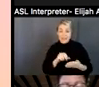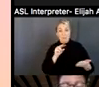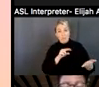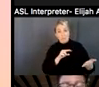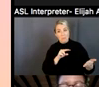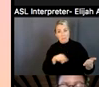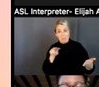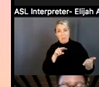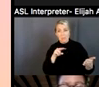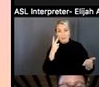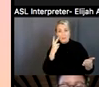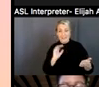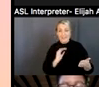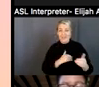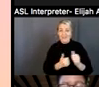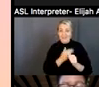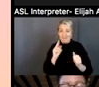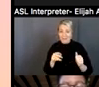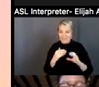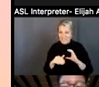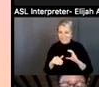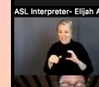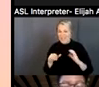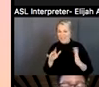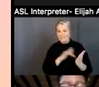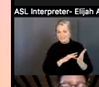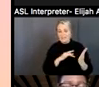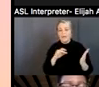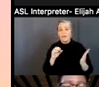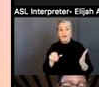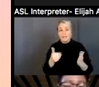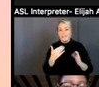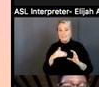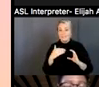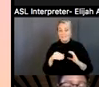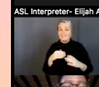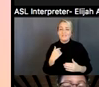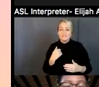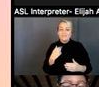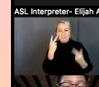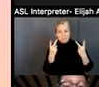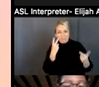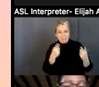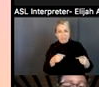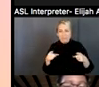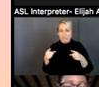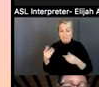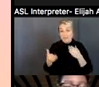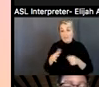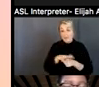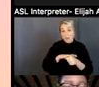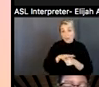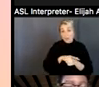through in our follow-up email and also in the links that we shared, so that you can see what's happening. There may be a local node or working